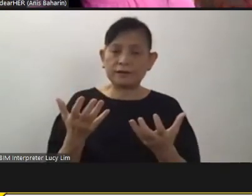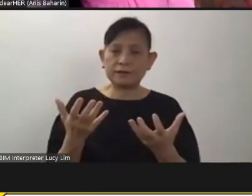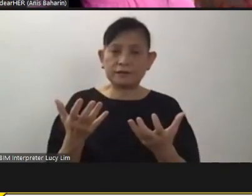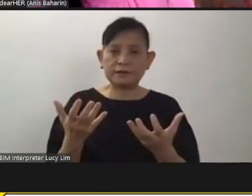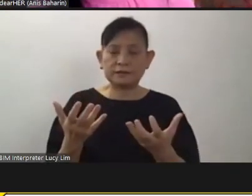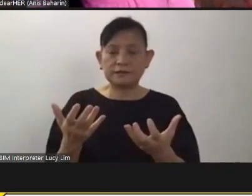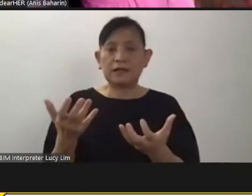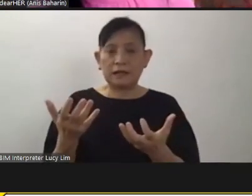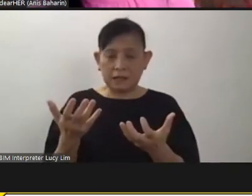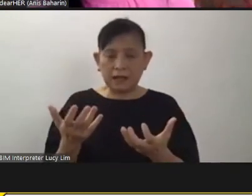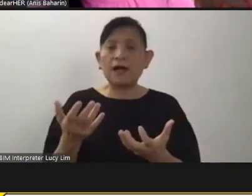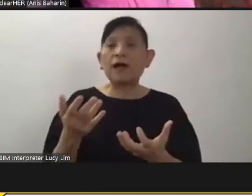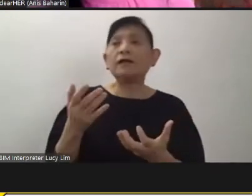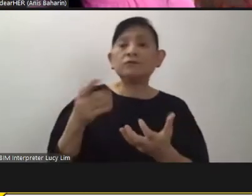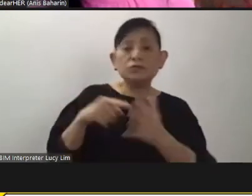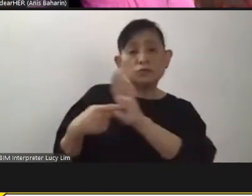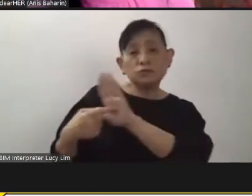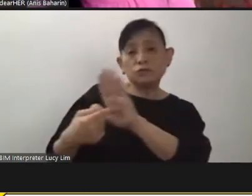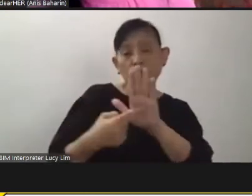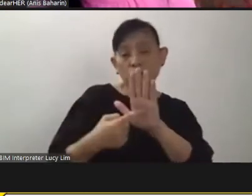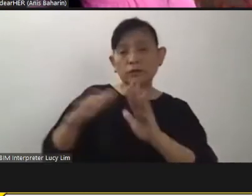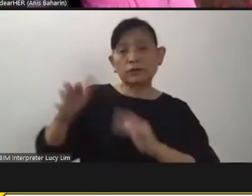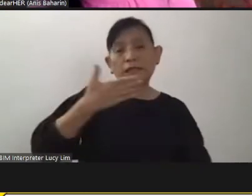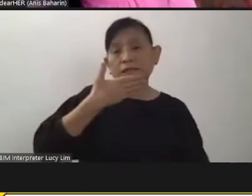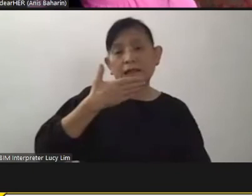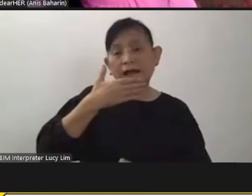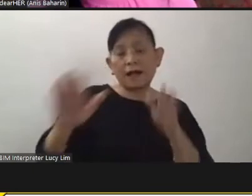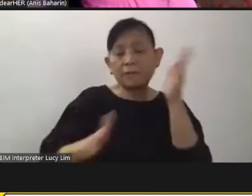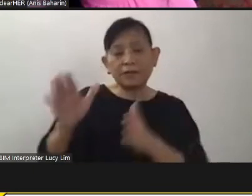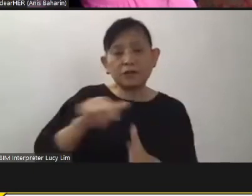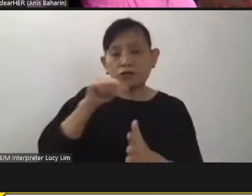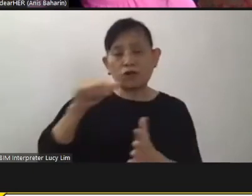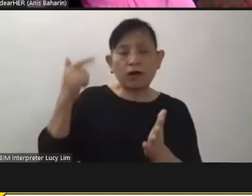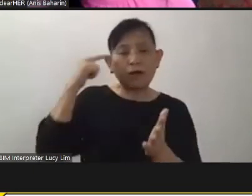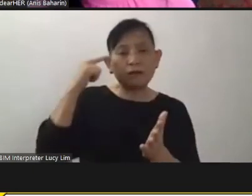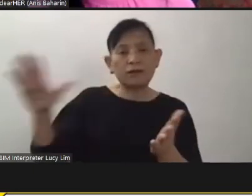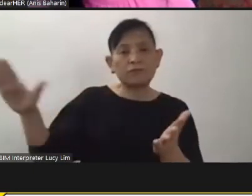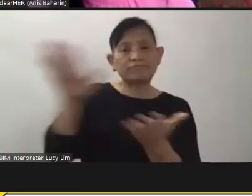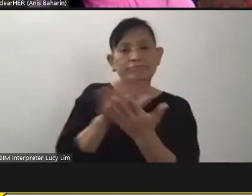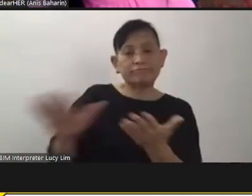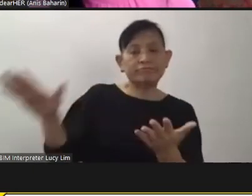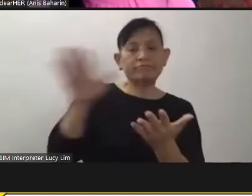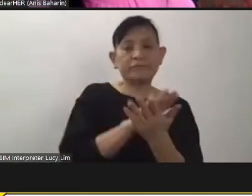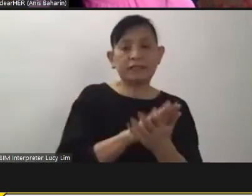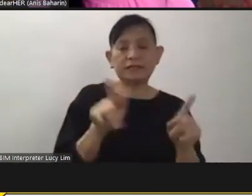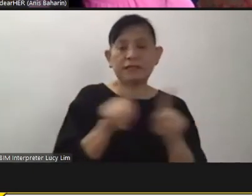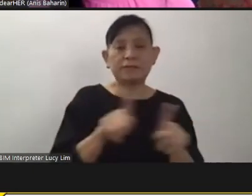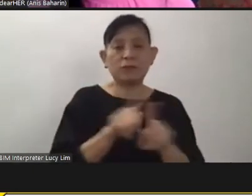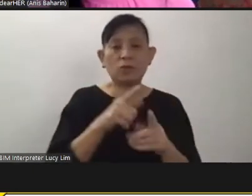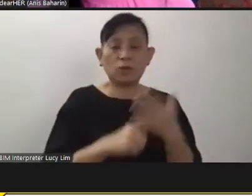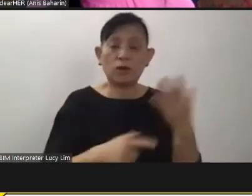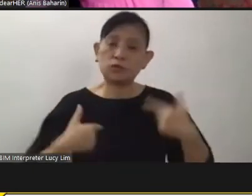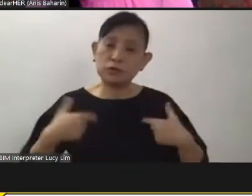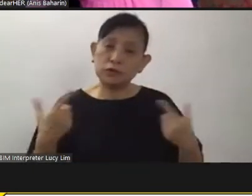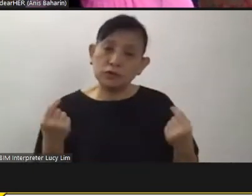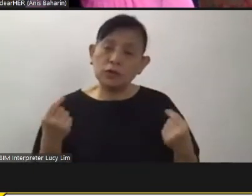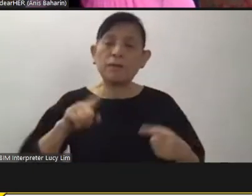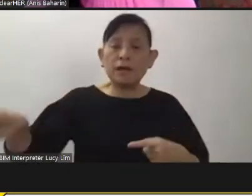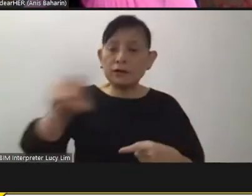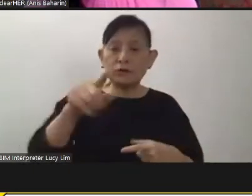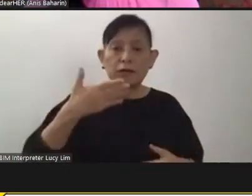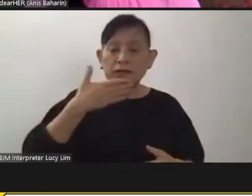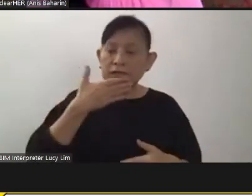the things that we've probably done. We do want to spark those discussions as young, our young. So to not be afraid to approach